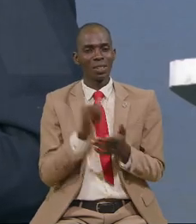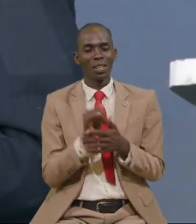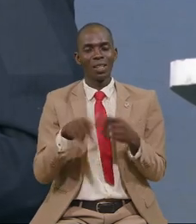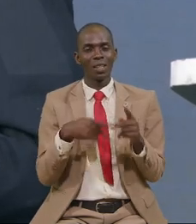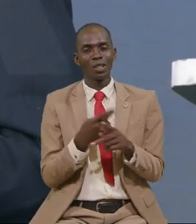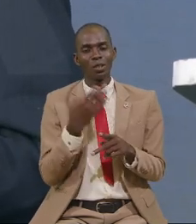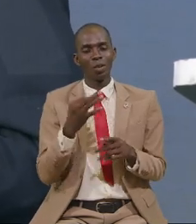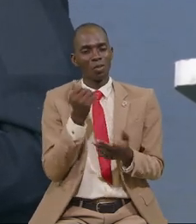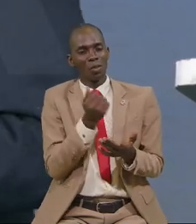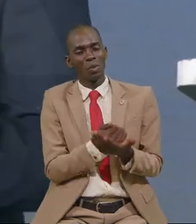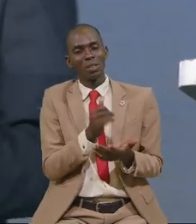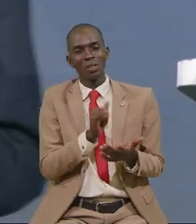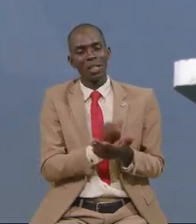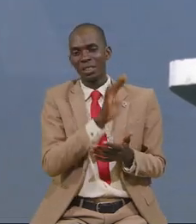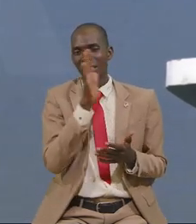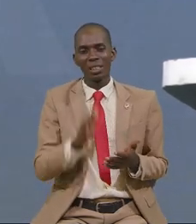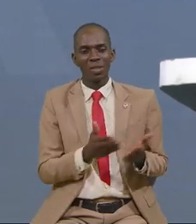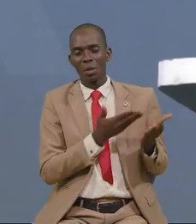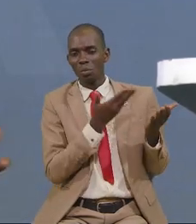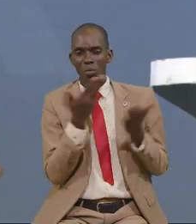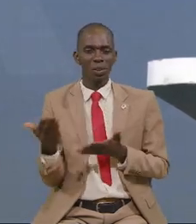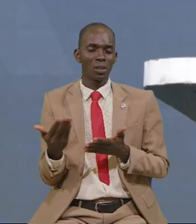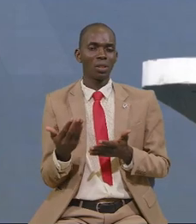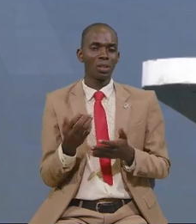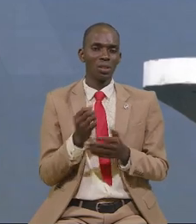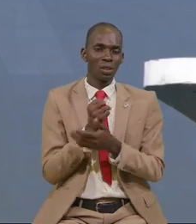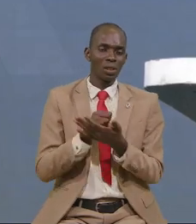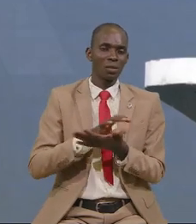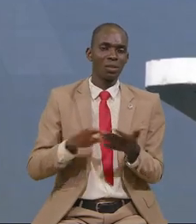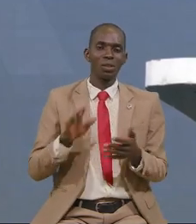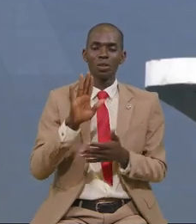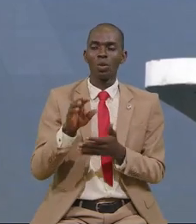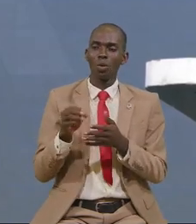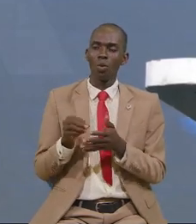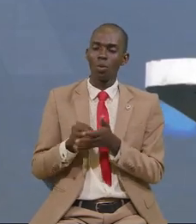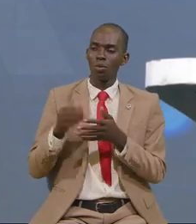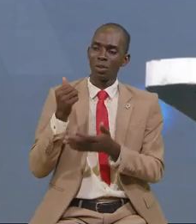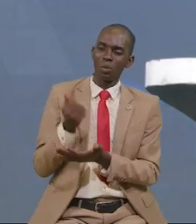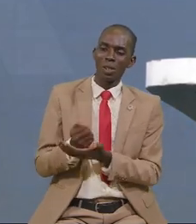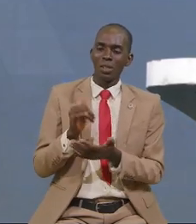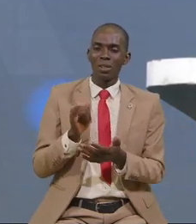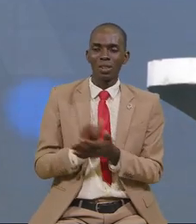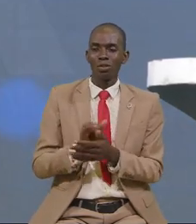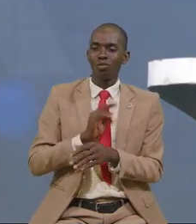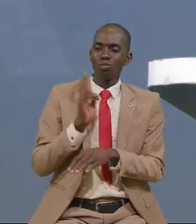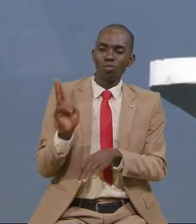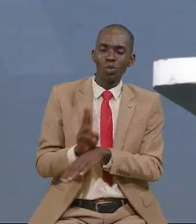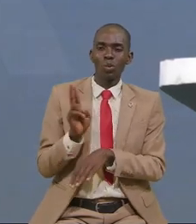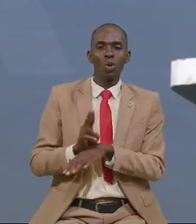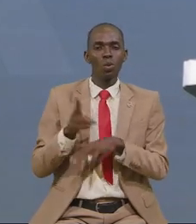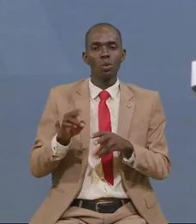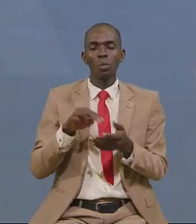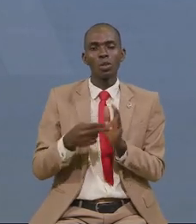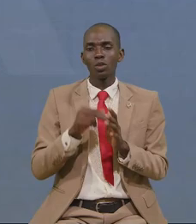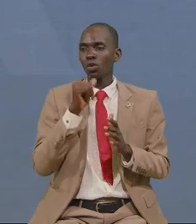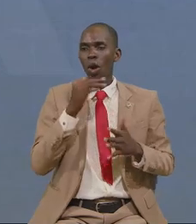brings sanctification. That's the kind of amen, the usual amen, not excited about holiness, about